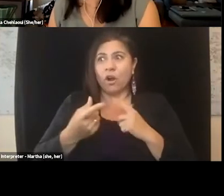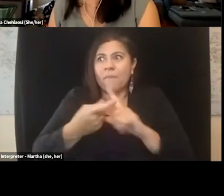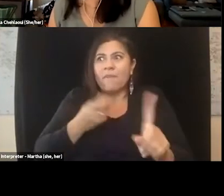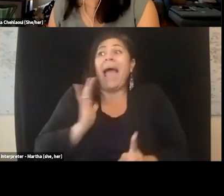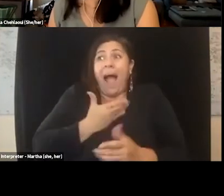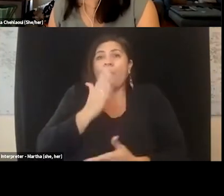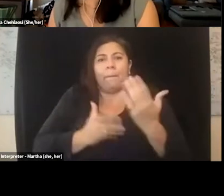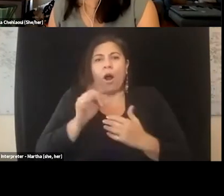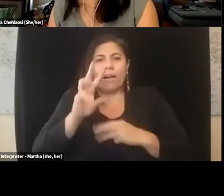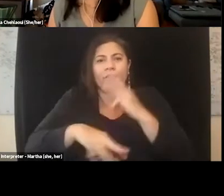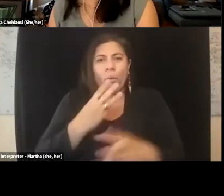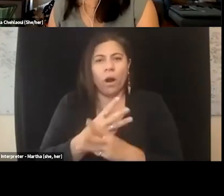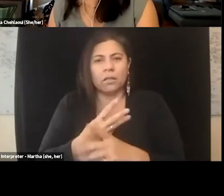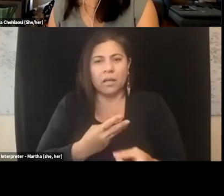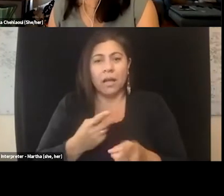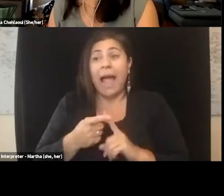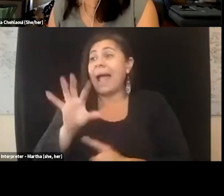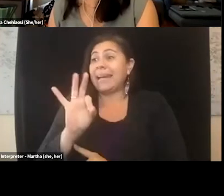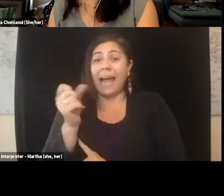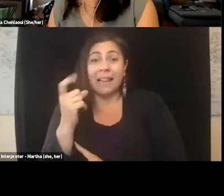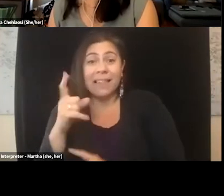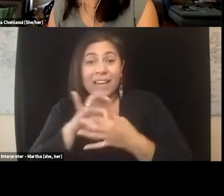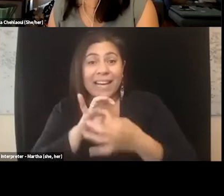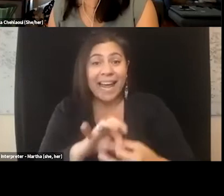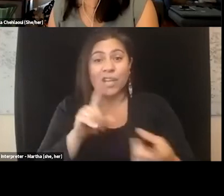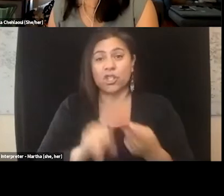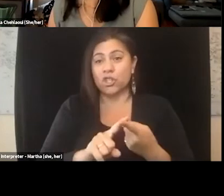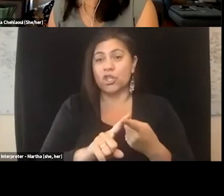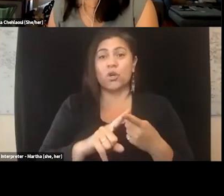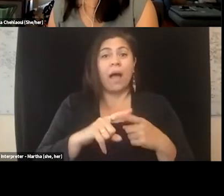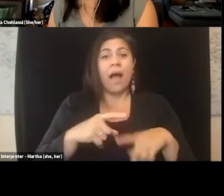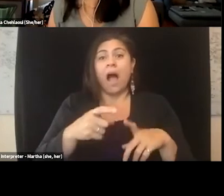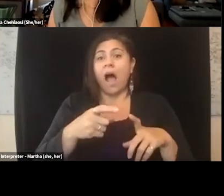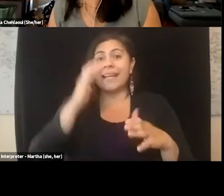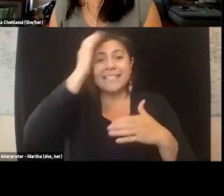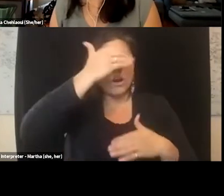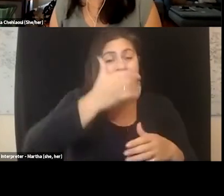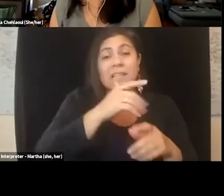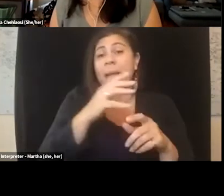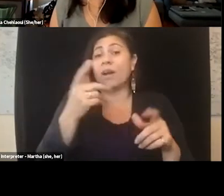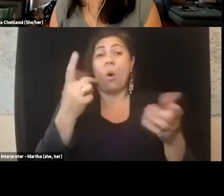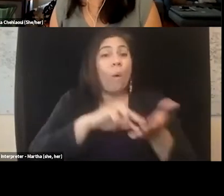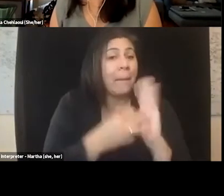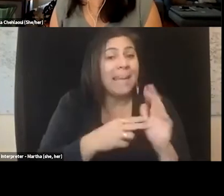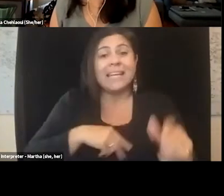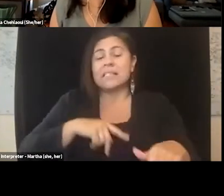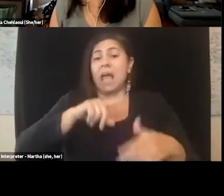war on Iraq, 9/11 connection to what terrorism and Islam means,